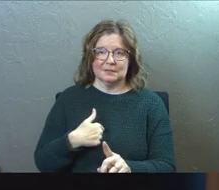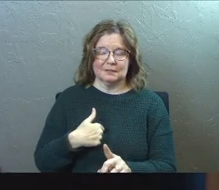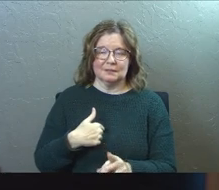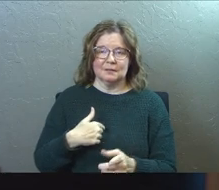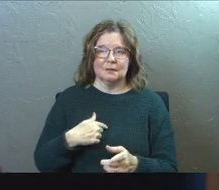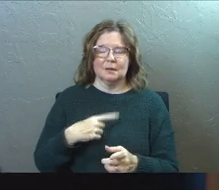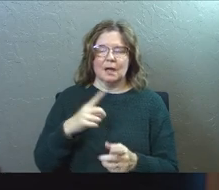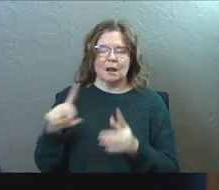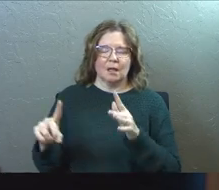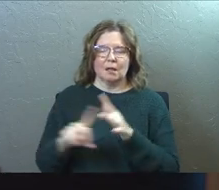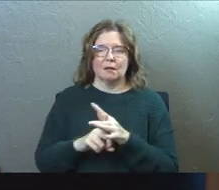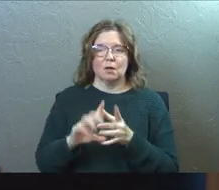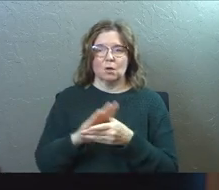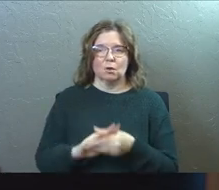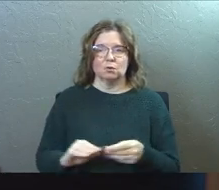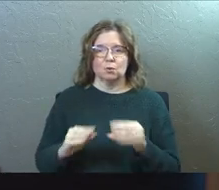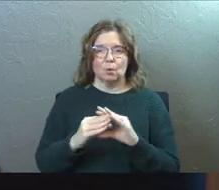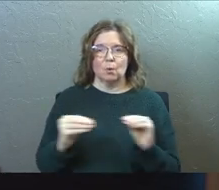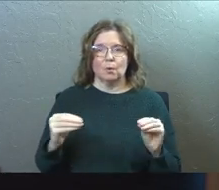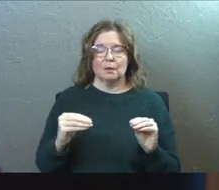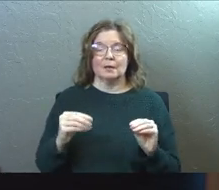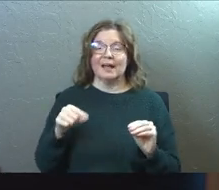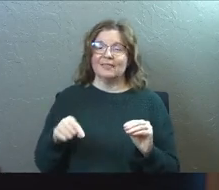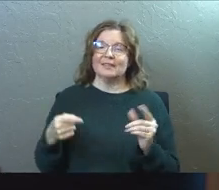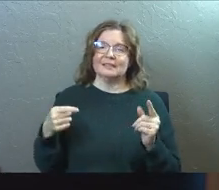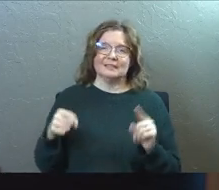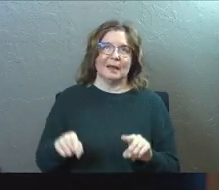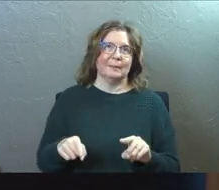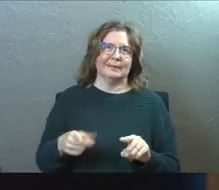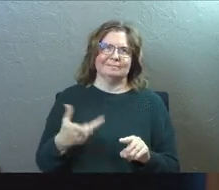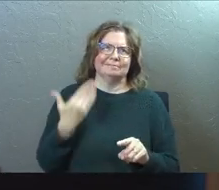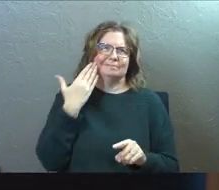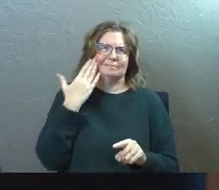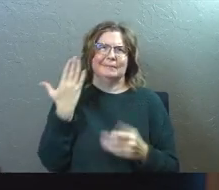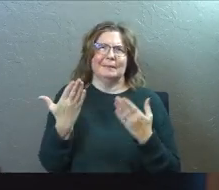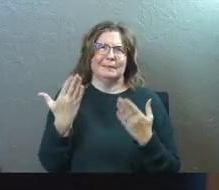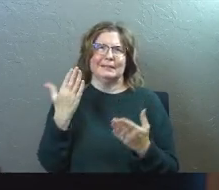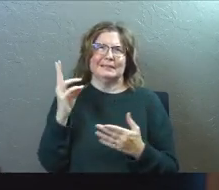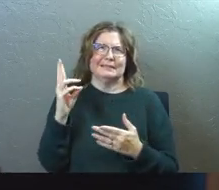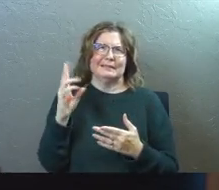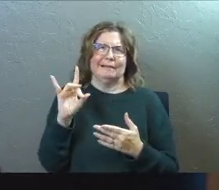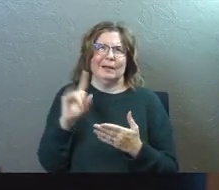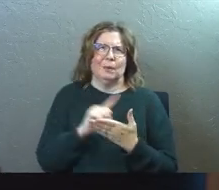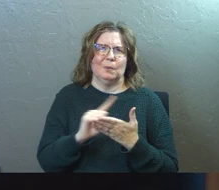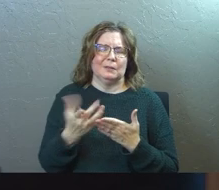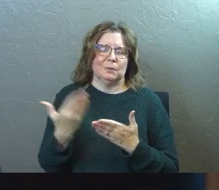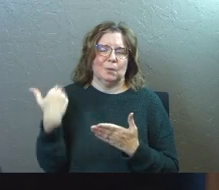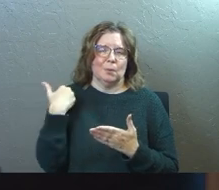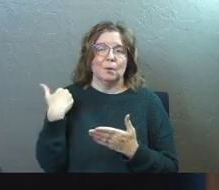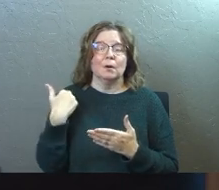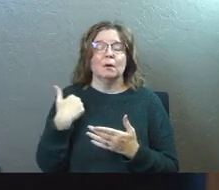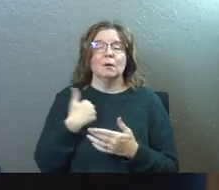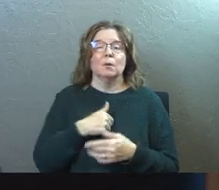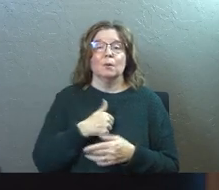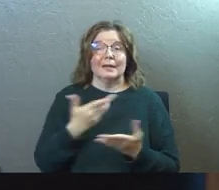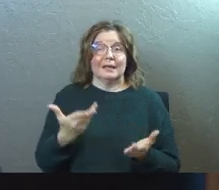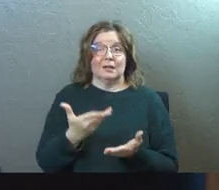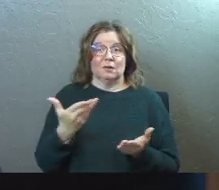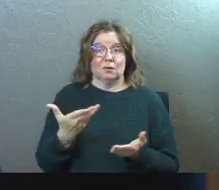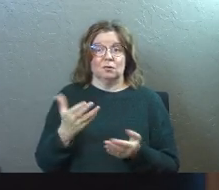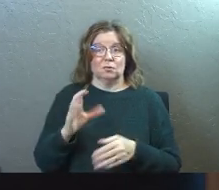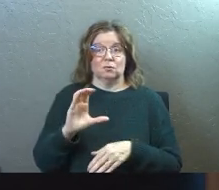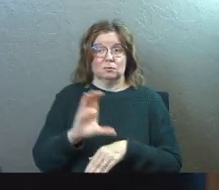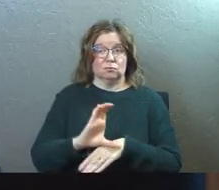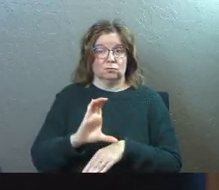he brought to my mind a story. And this happened, I don't know, maybe 6-8 weeks ago. But we were right here